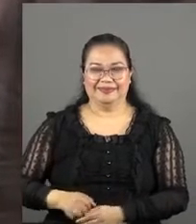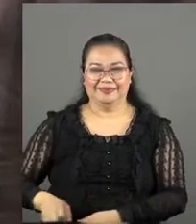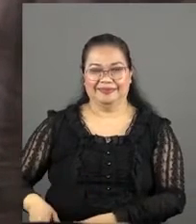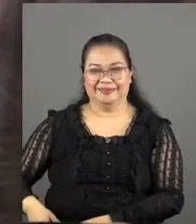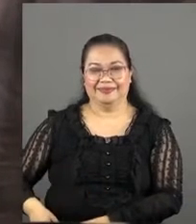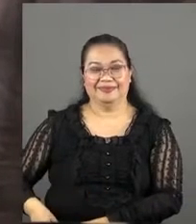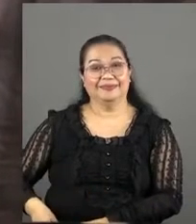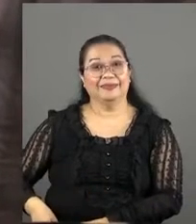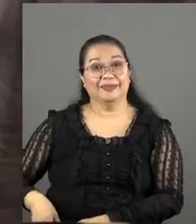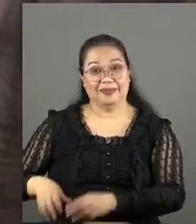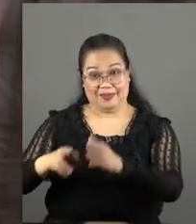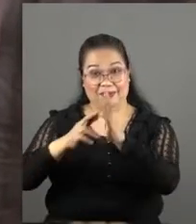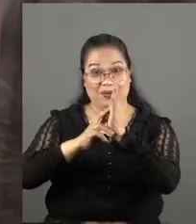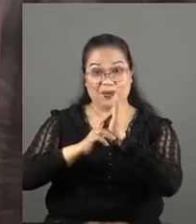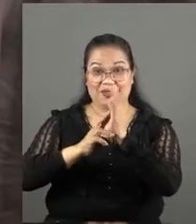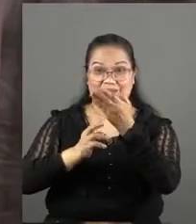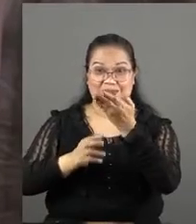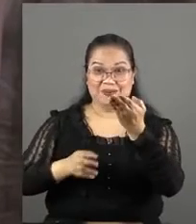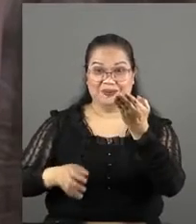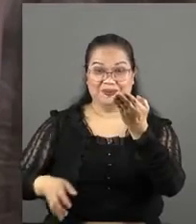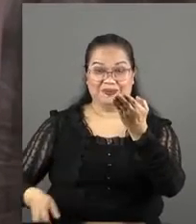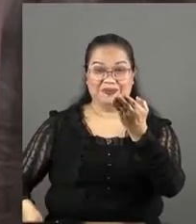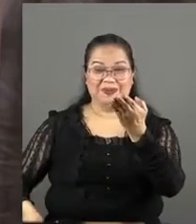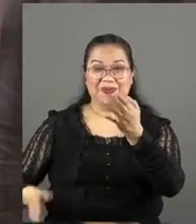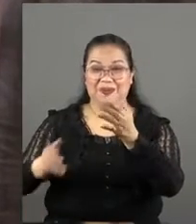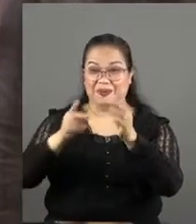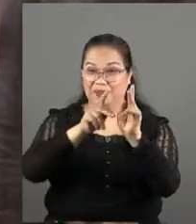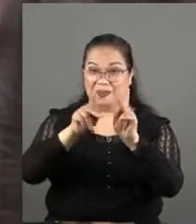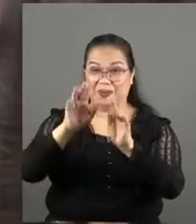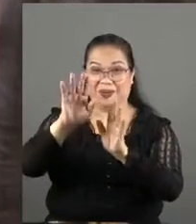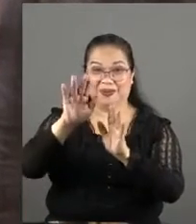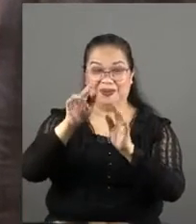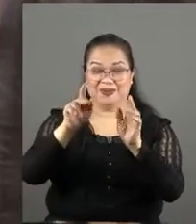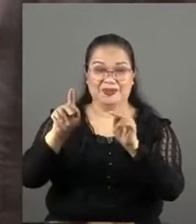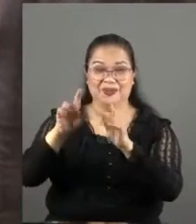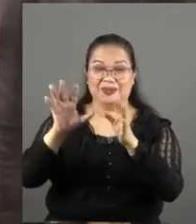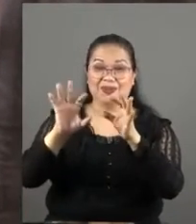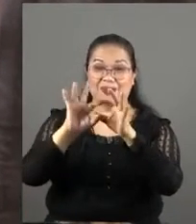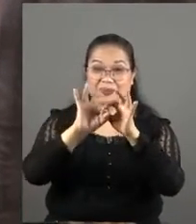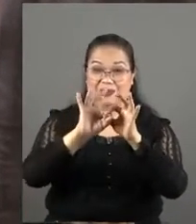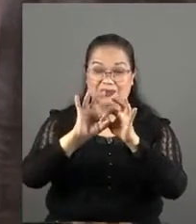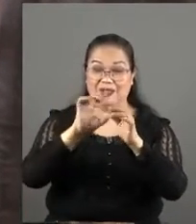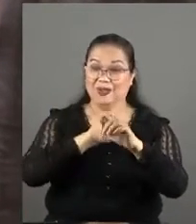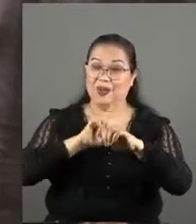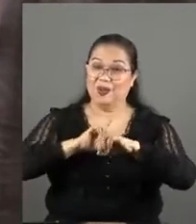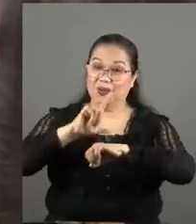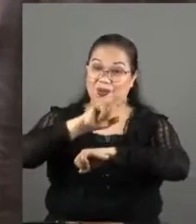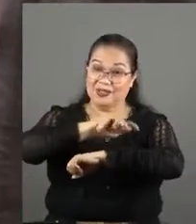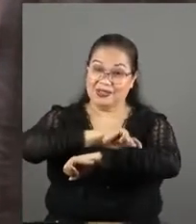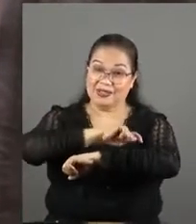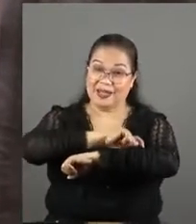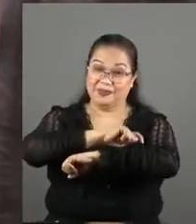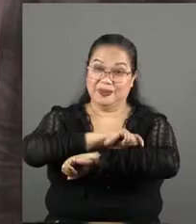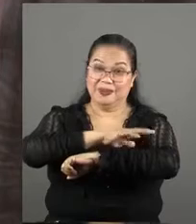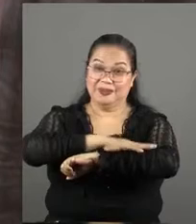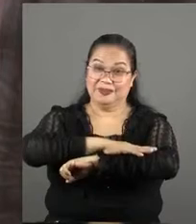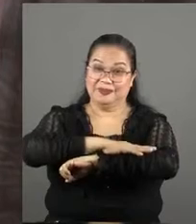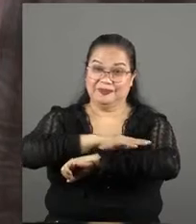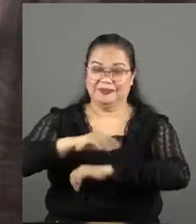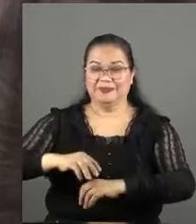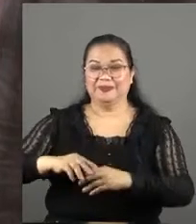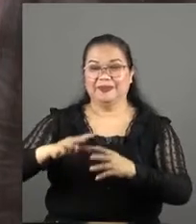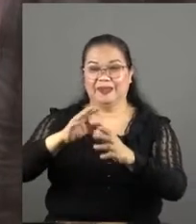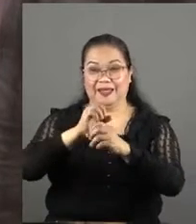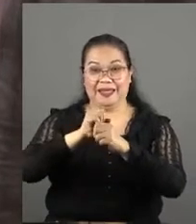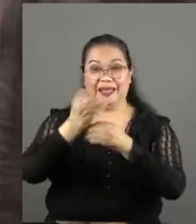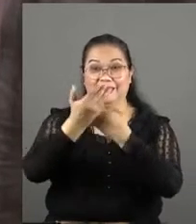May I please request you to prepare yourselves to join us in the communion. If you're online, you may also take a piece